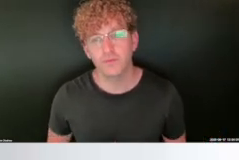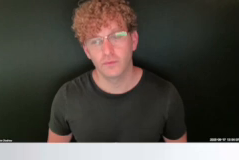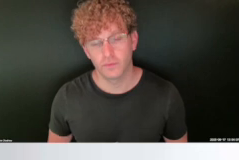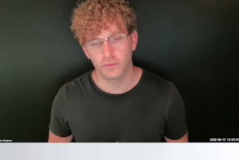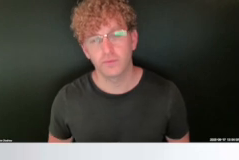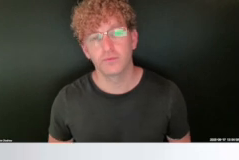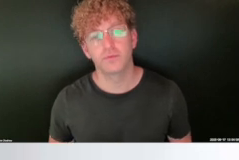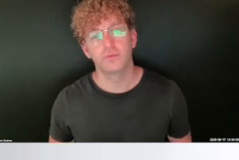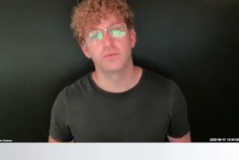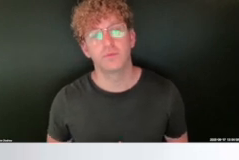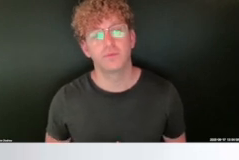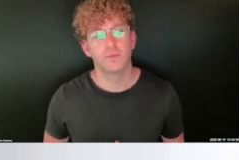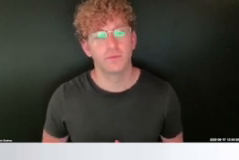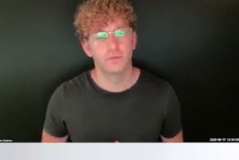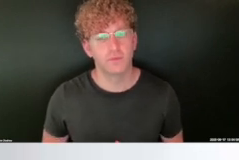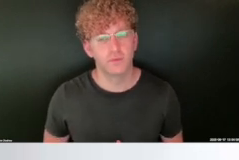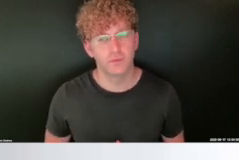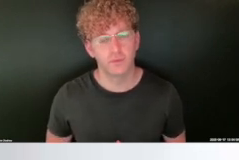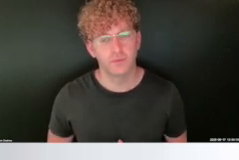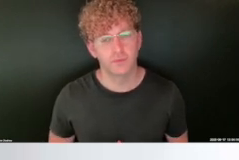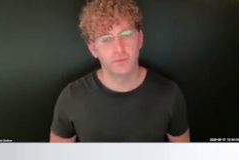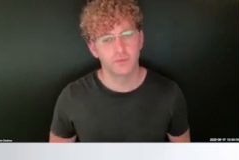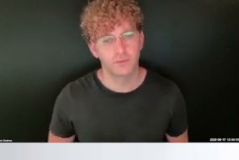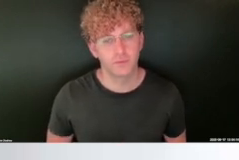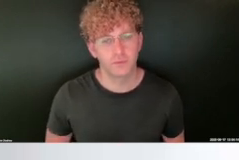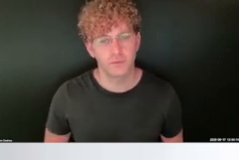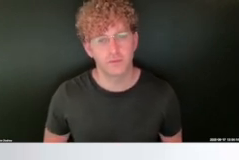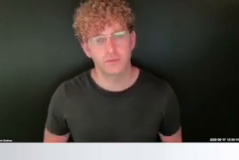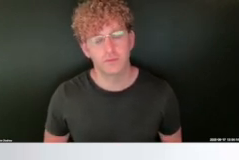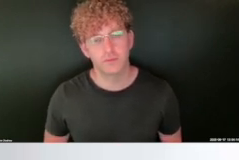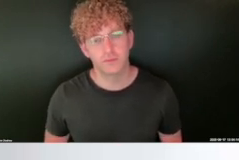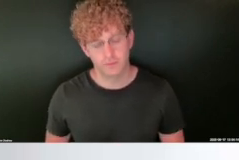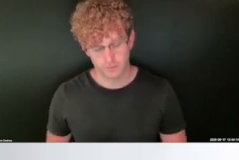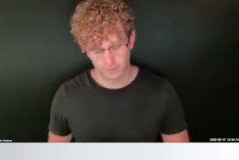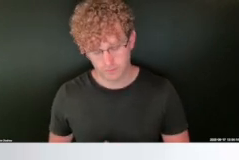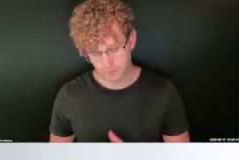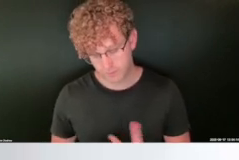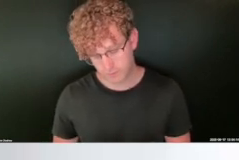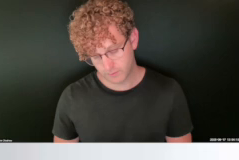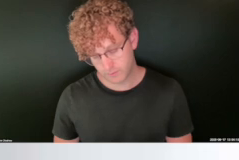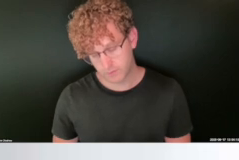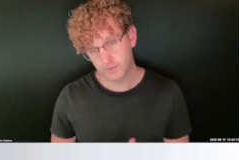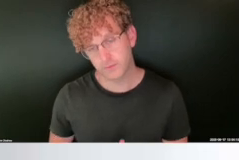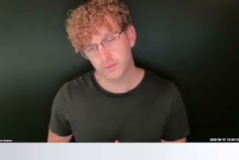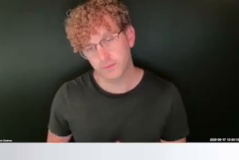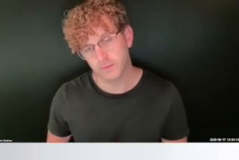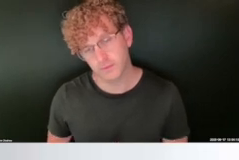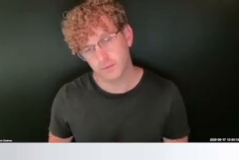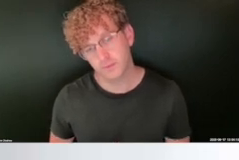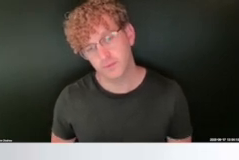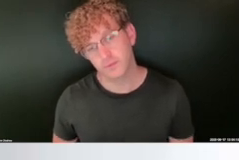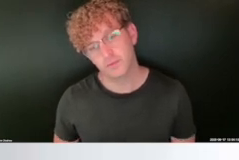desglose hacia donde dice Language Interpretation o interpretación del lenguaje. Elija español y aquí muy